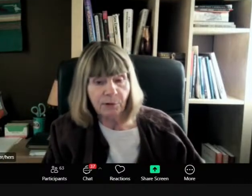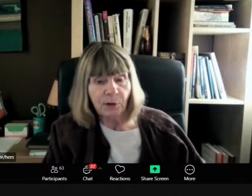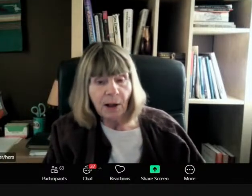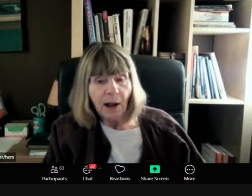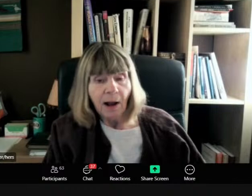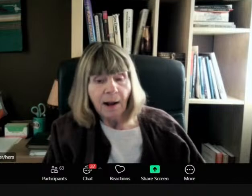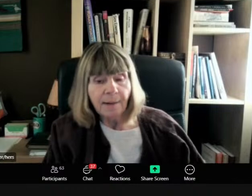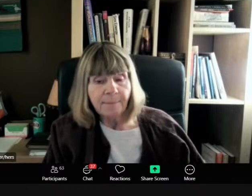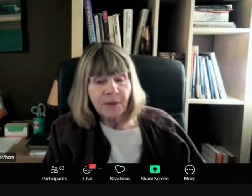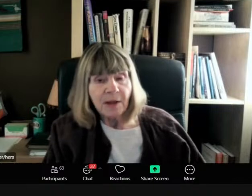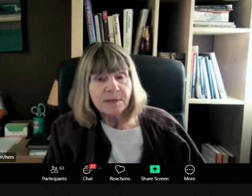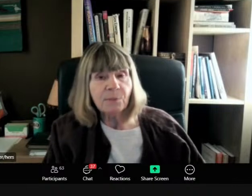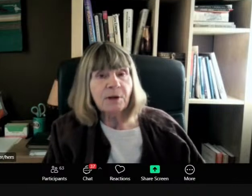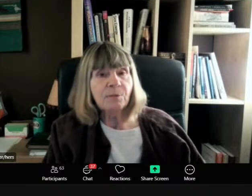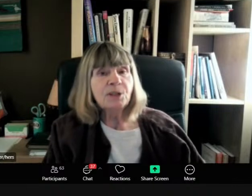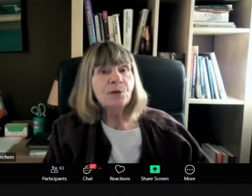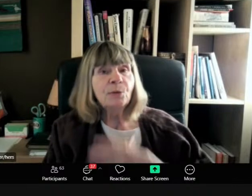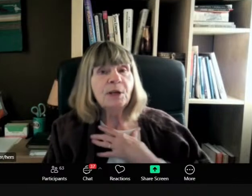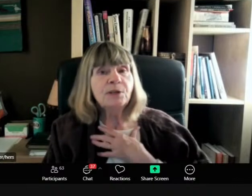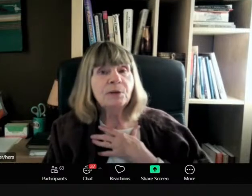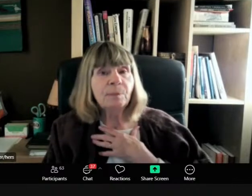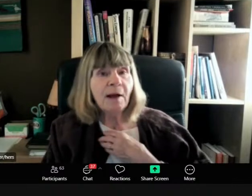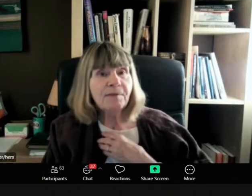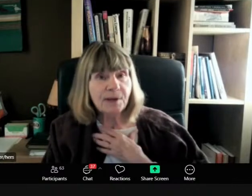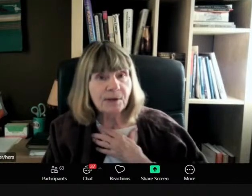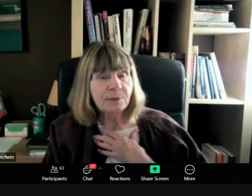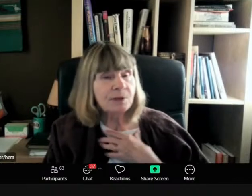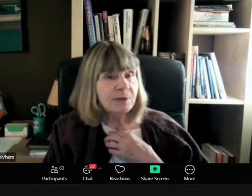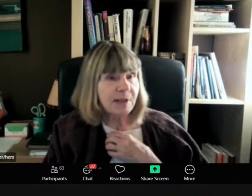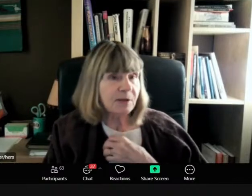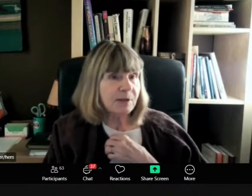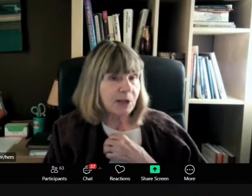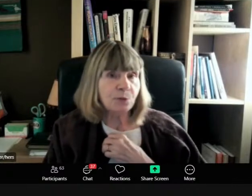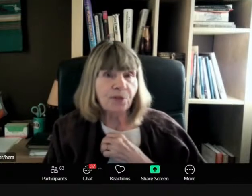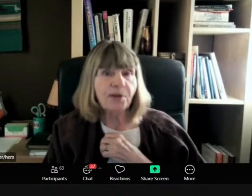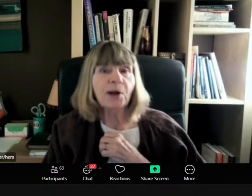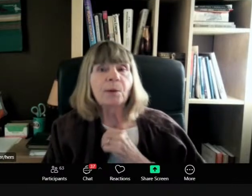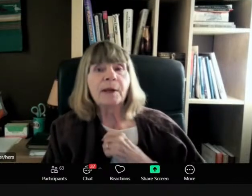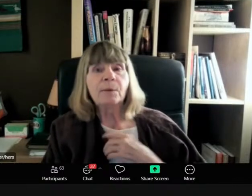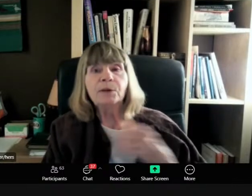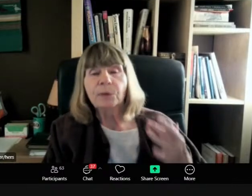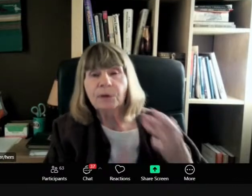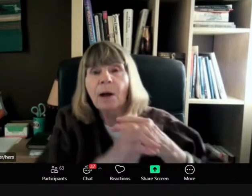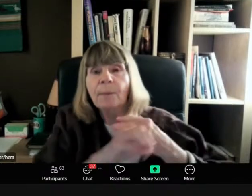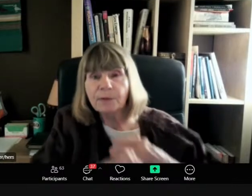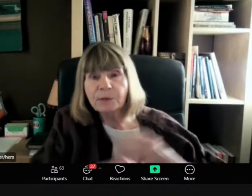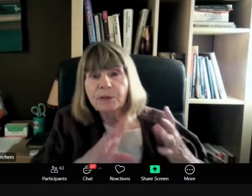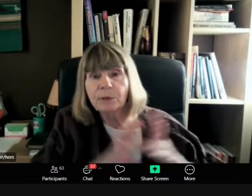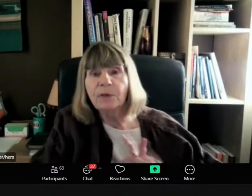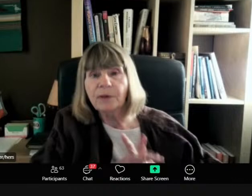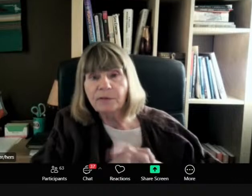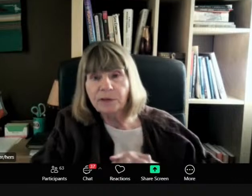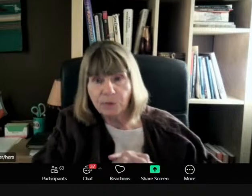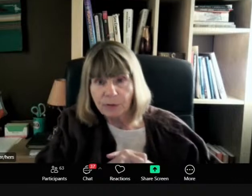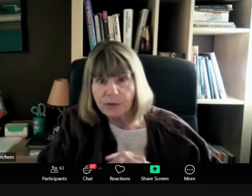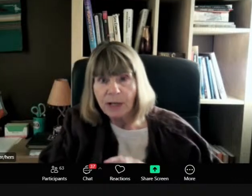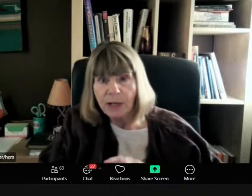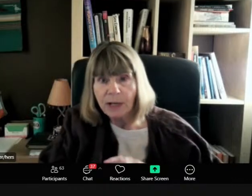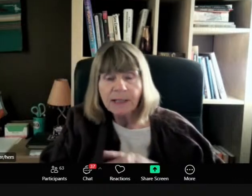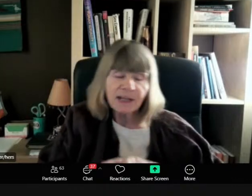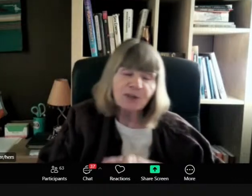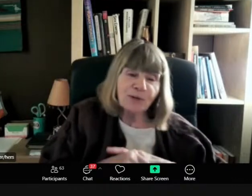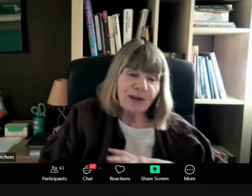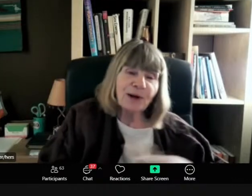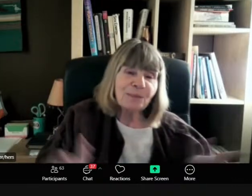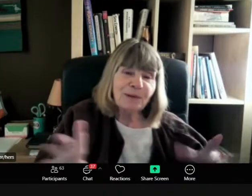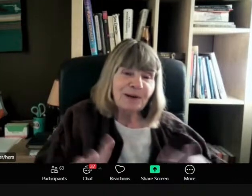very helpful. So we do in my field, we do sexual therapy. We do it with couples and we do it with individuals.